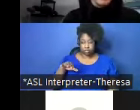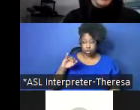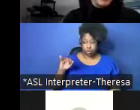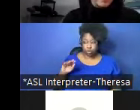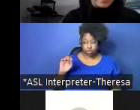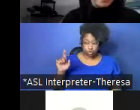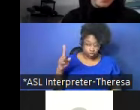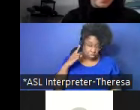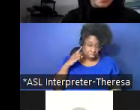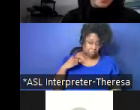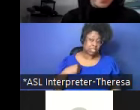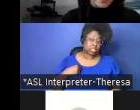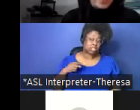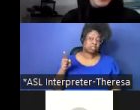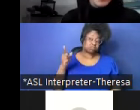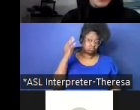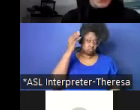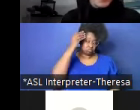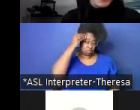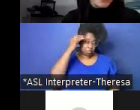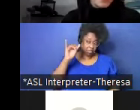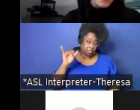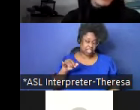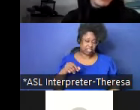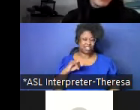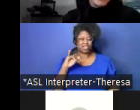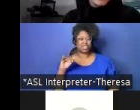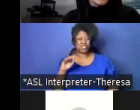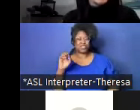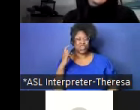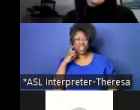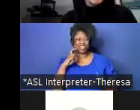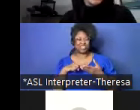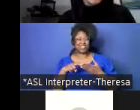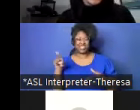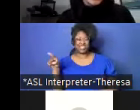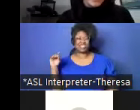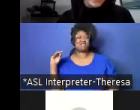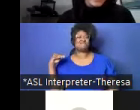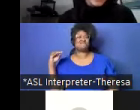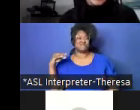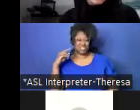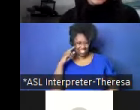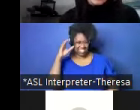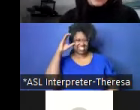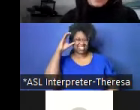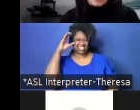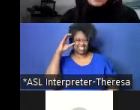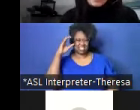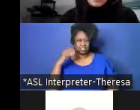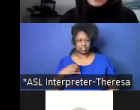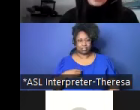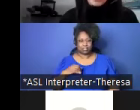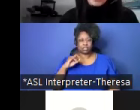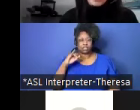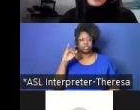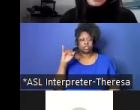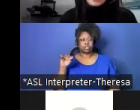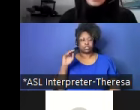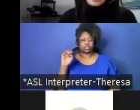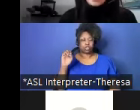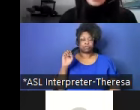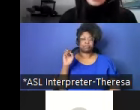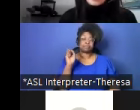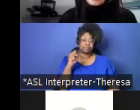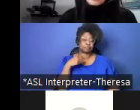that. I see Joe, he's listening. I'm listening. Yeah. Well, the city always runs into the